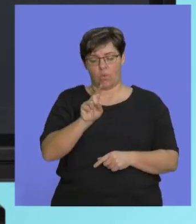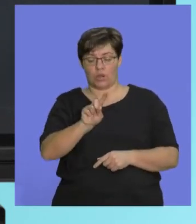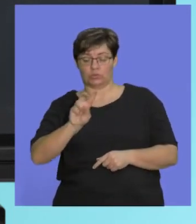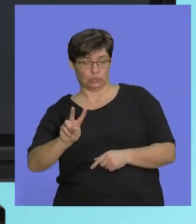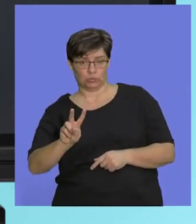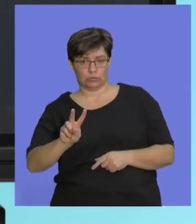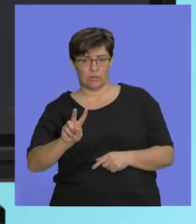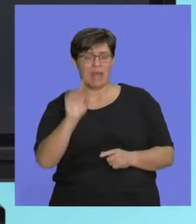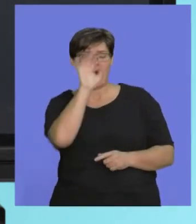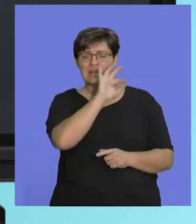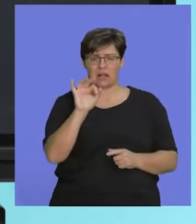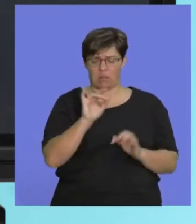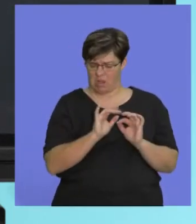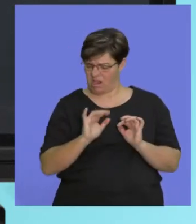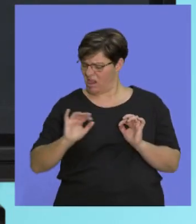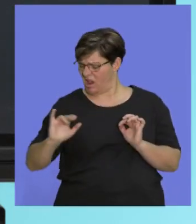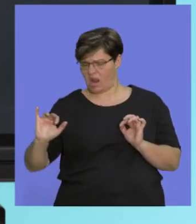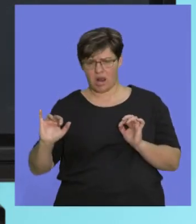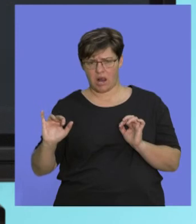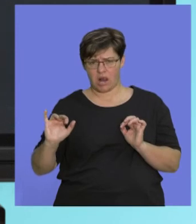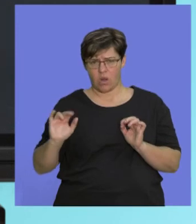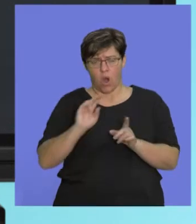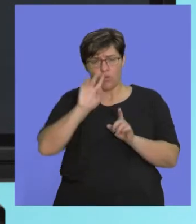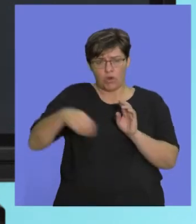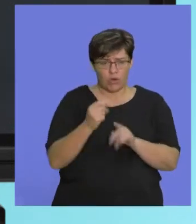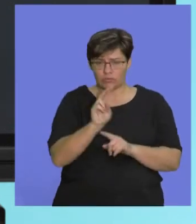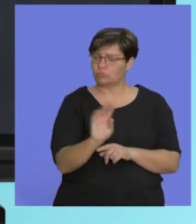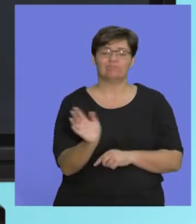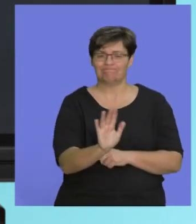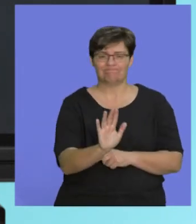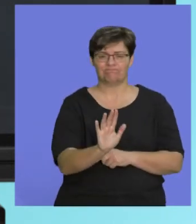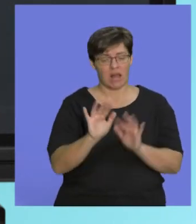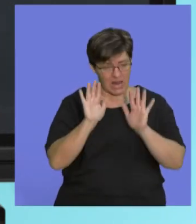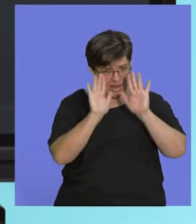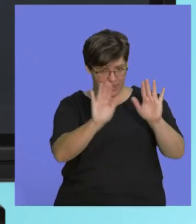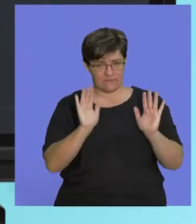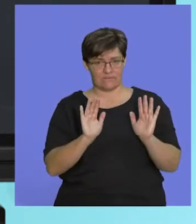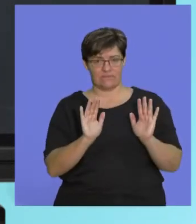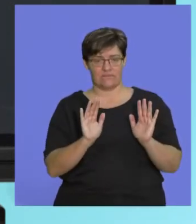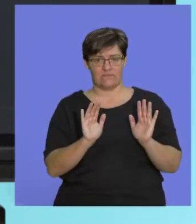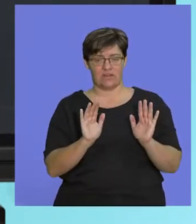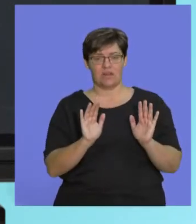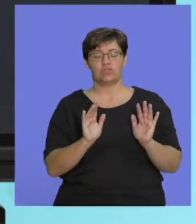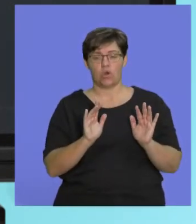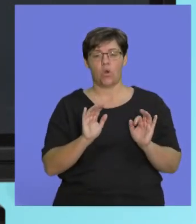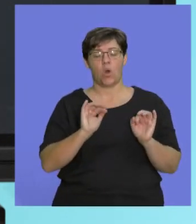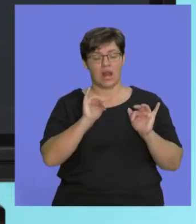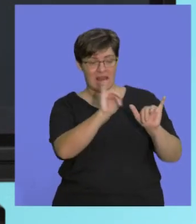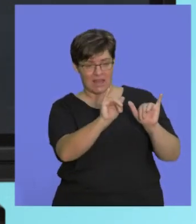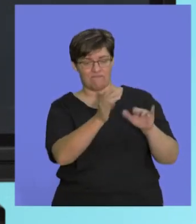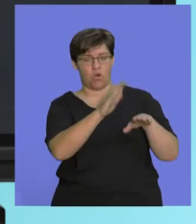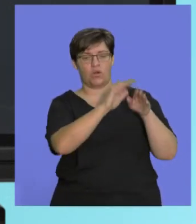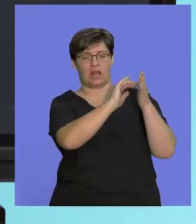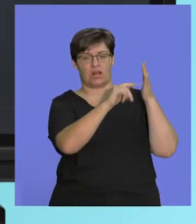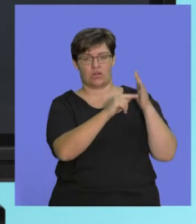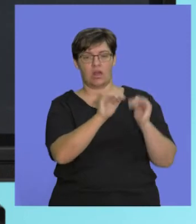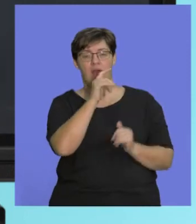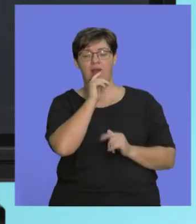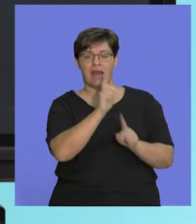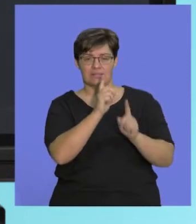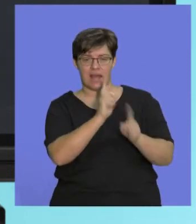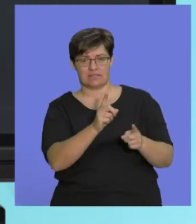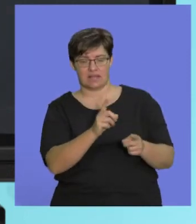were decimals that I was getting, but I was avoiding writing it down. So I was just using the calculator and saying answer, answer. So that's